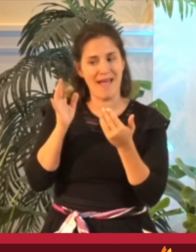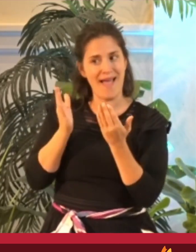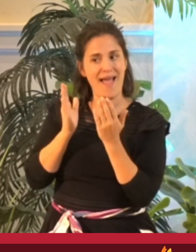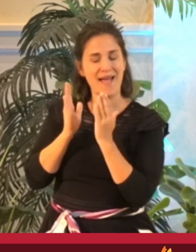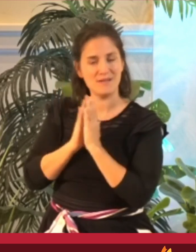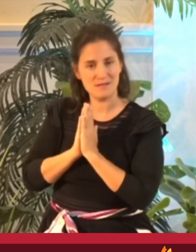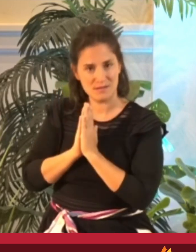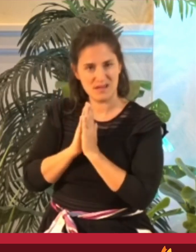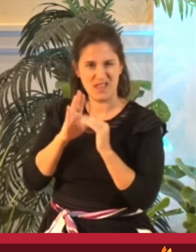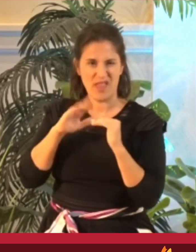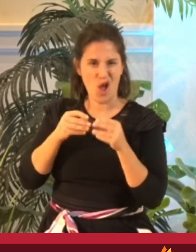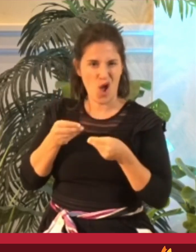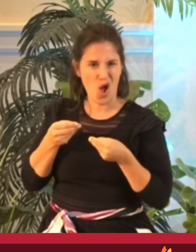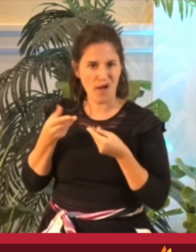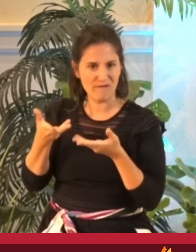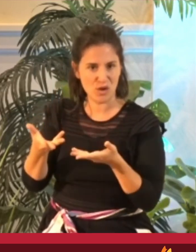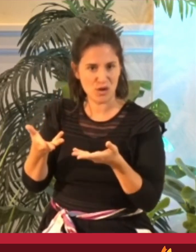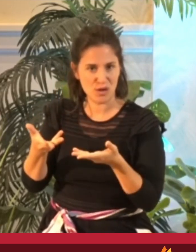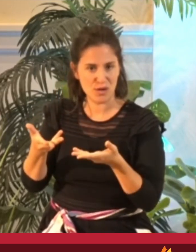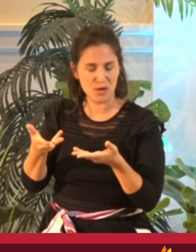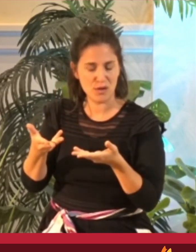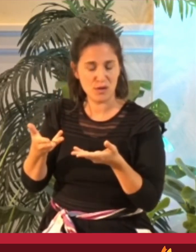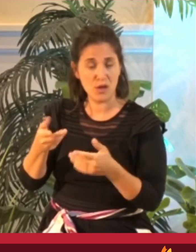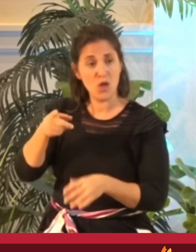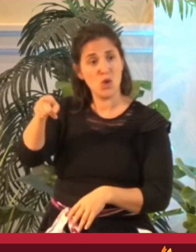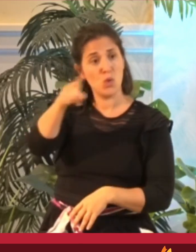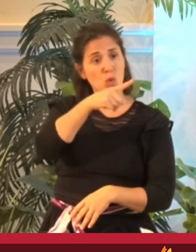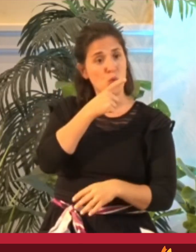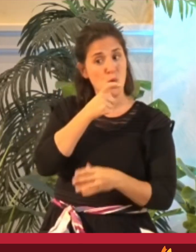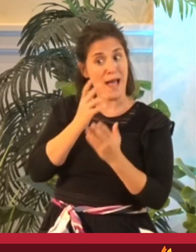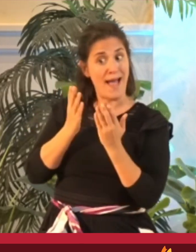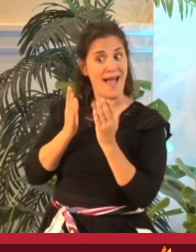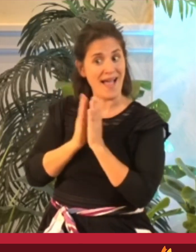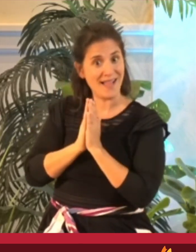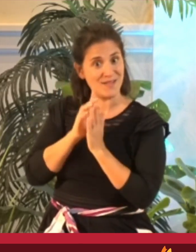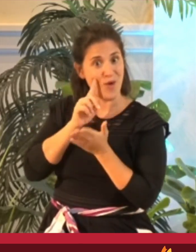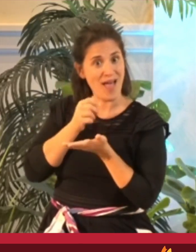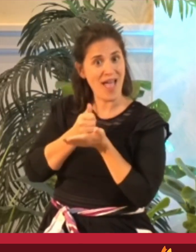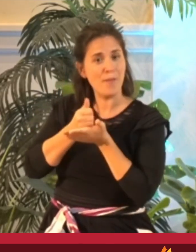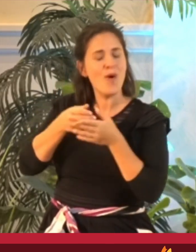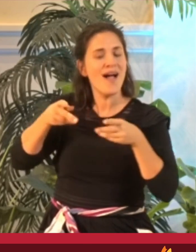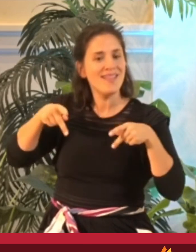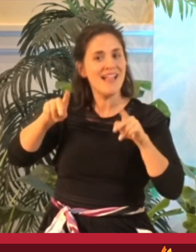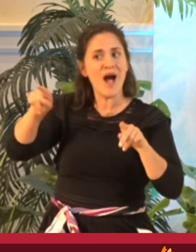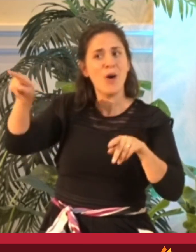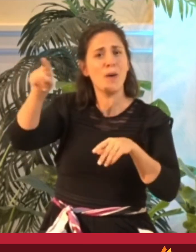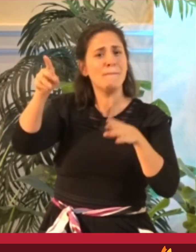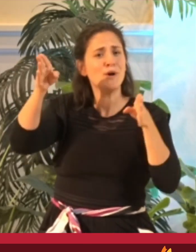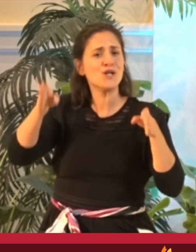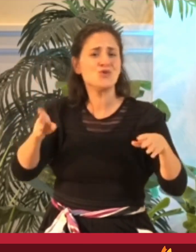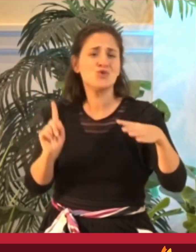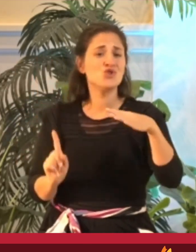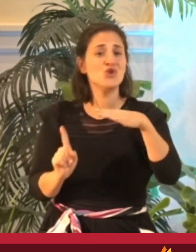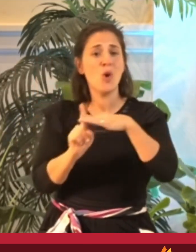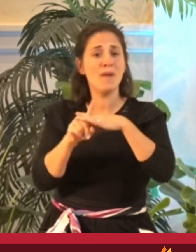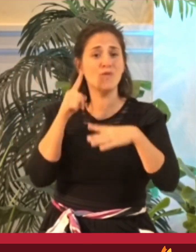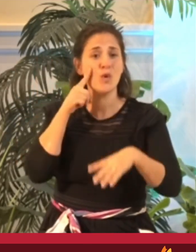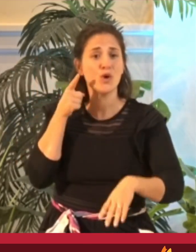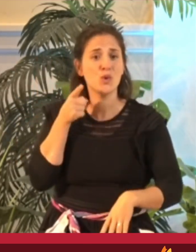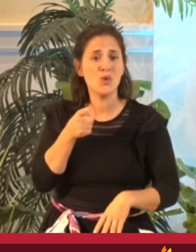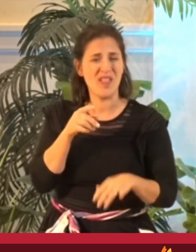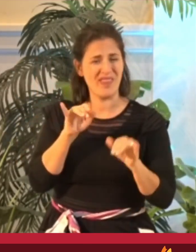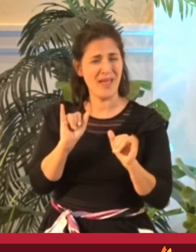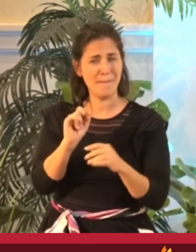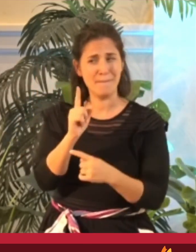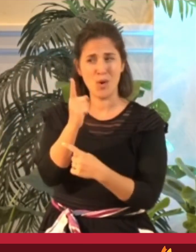Because when we ask for help, we allow others to show up for us. And in that moment, we